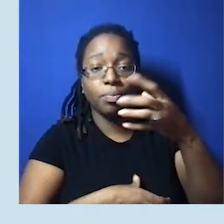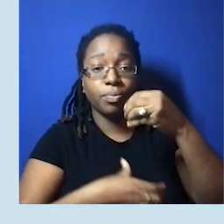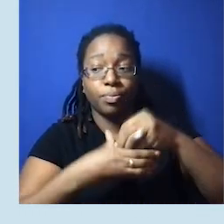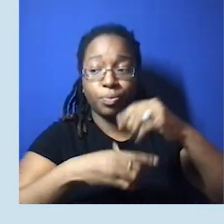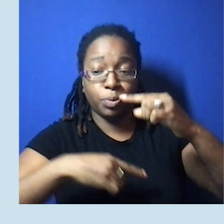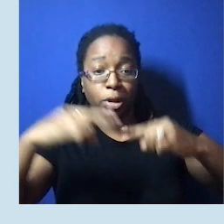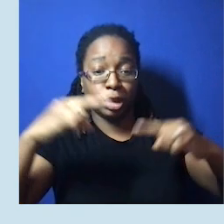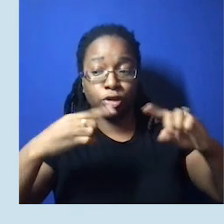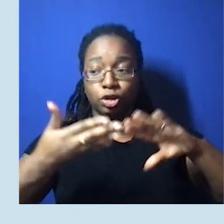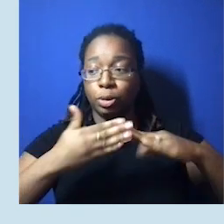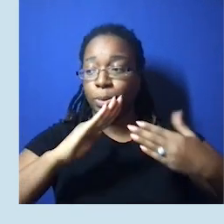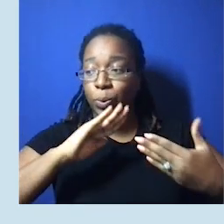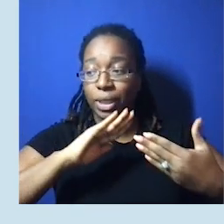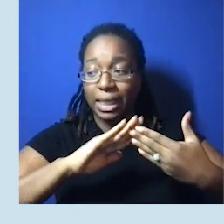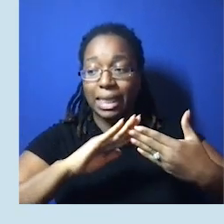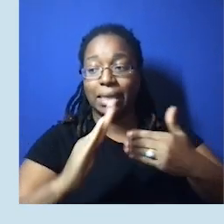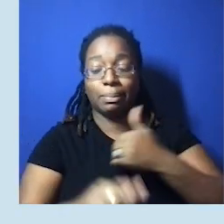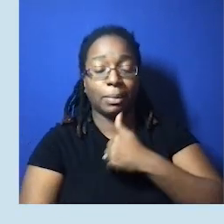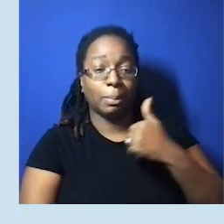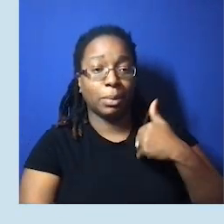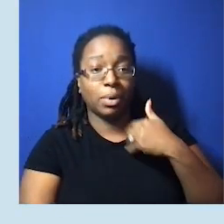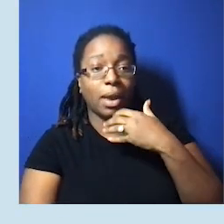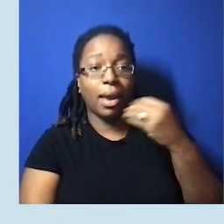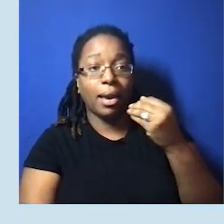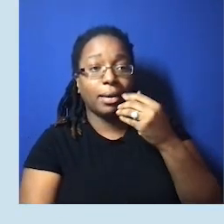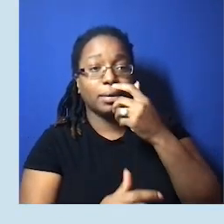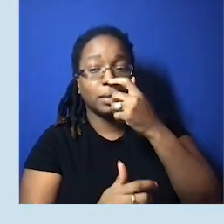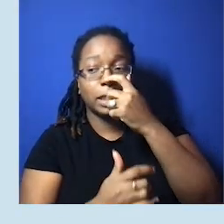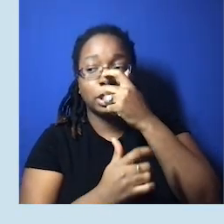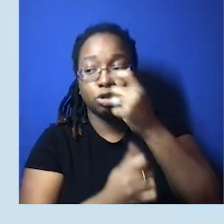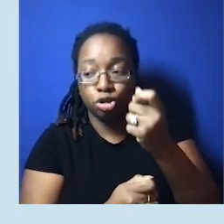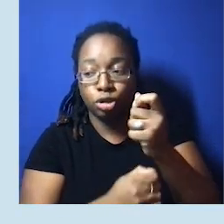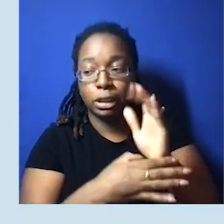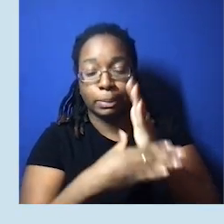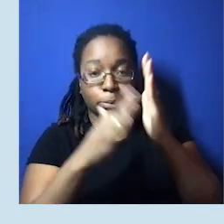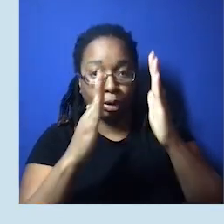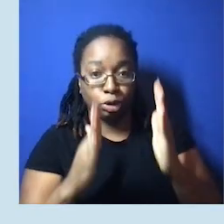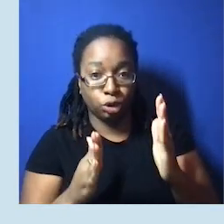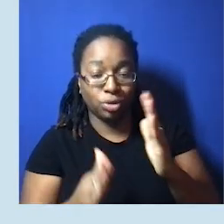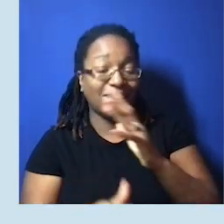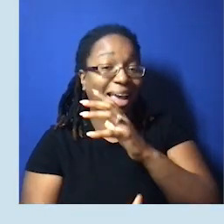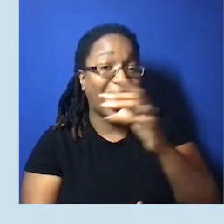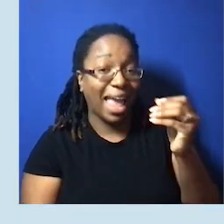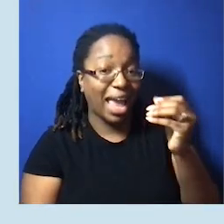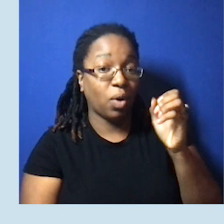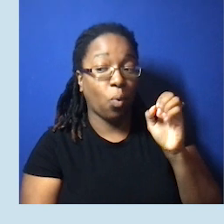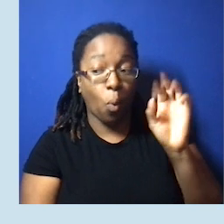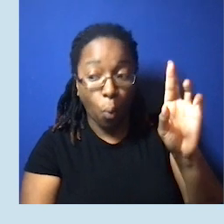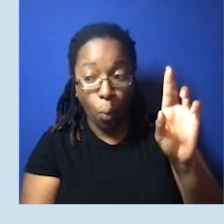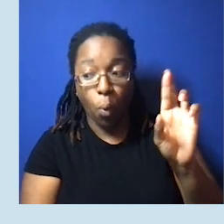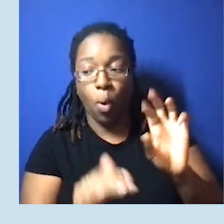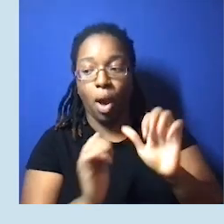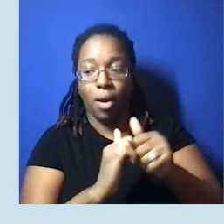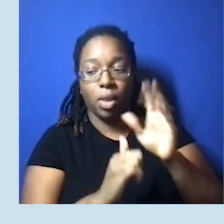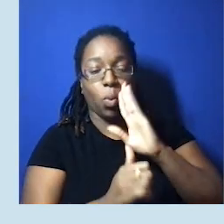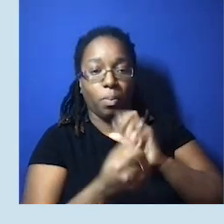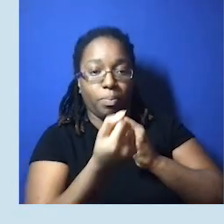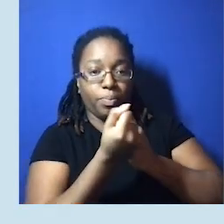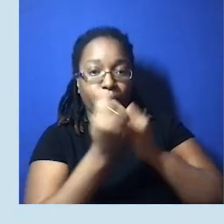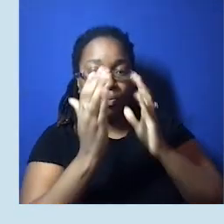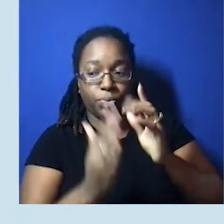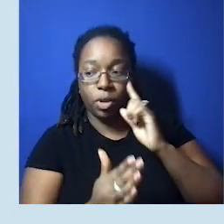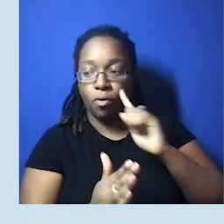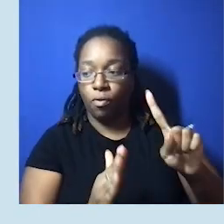community members and or interested partners, and or how they would be an ambassador for the principles